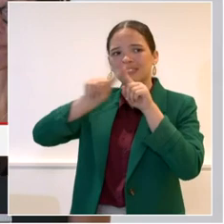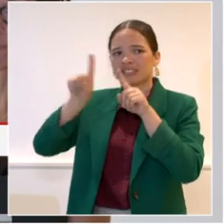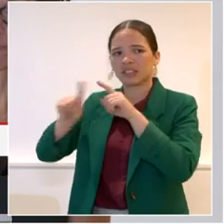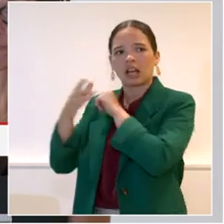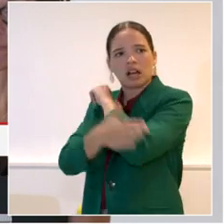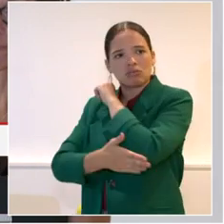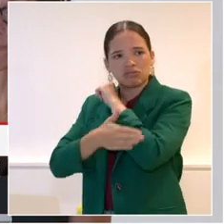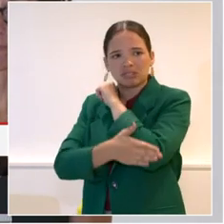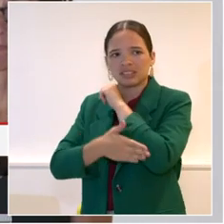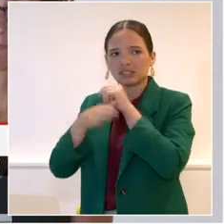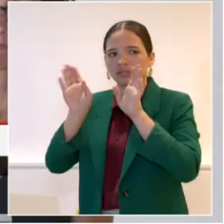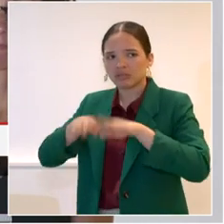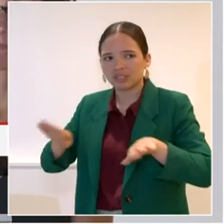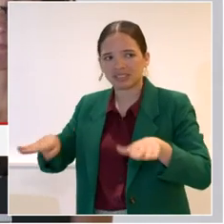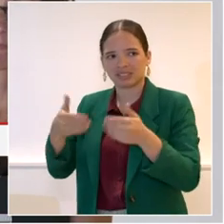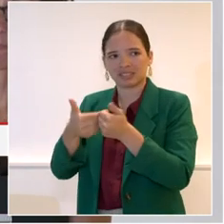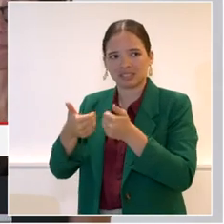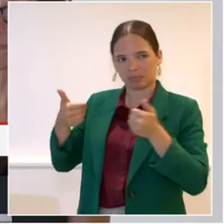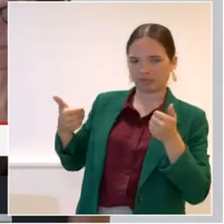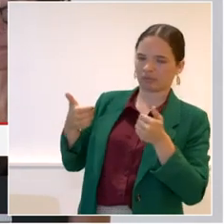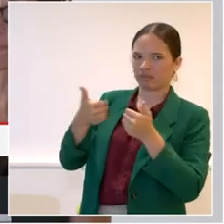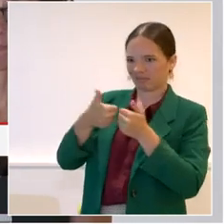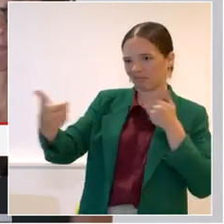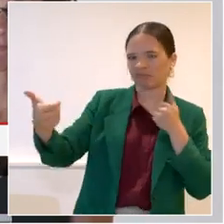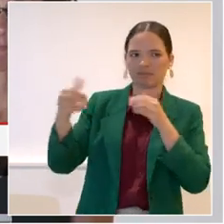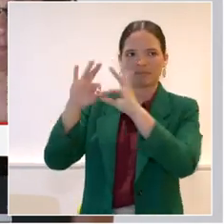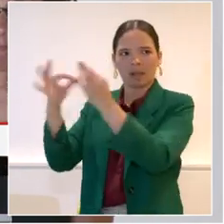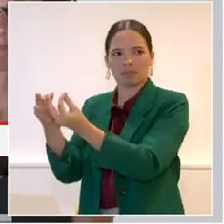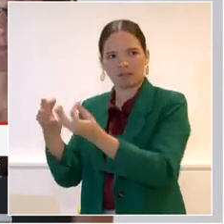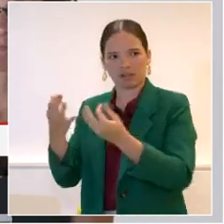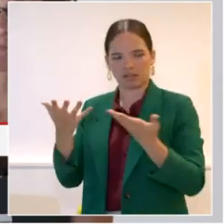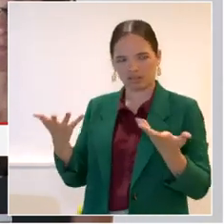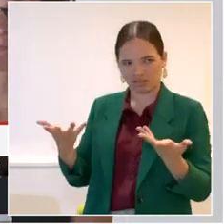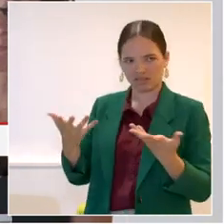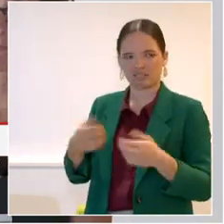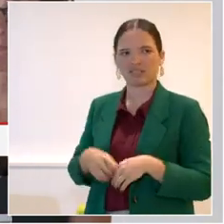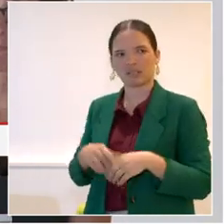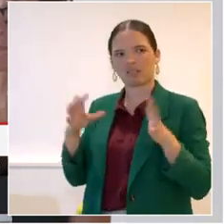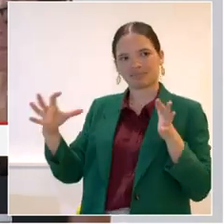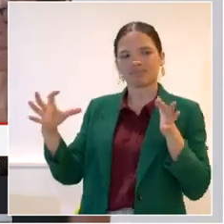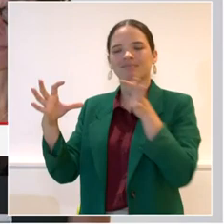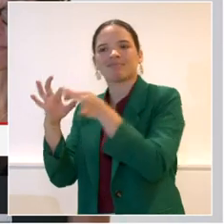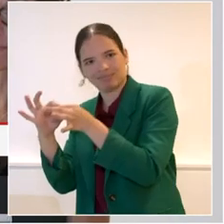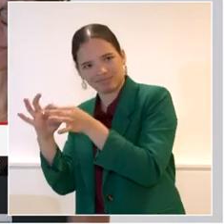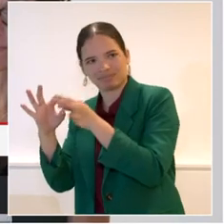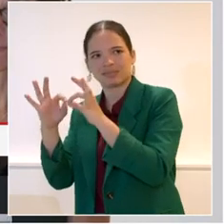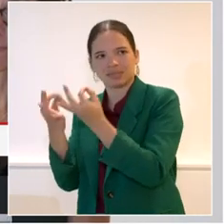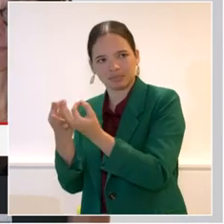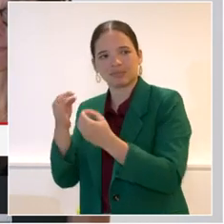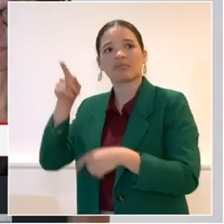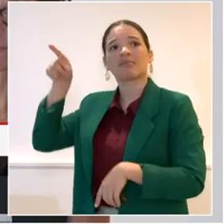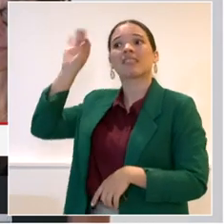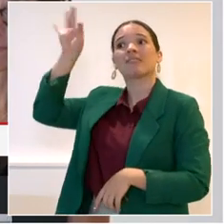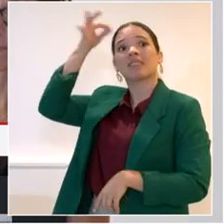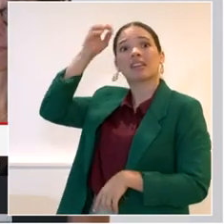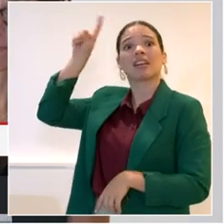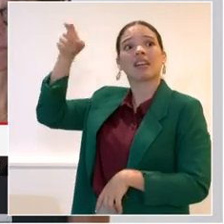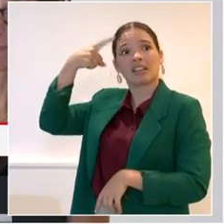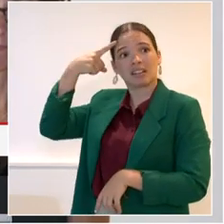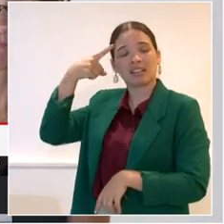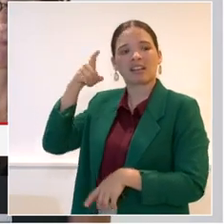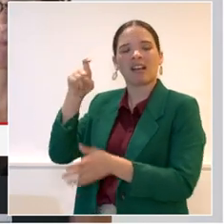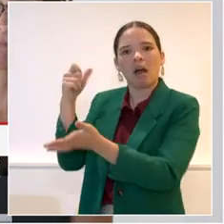that were separated from their parents at the border, whereas the federal government who is coordinating movements